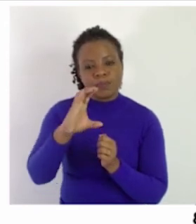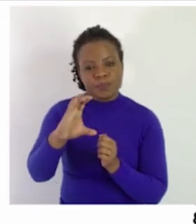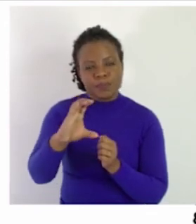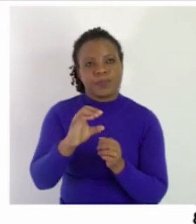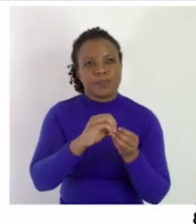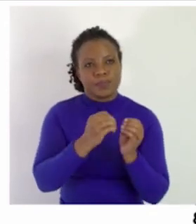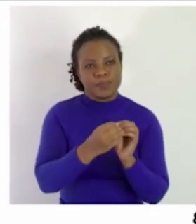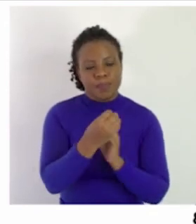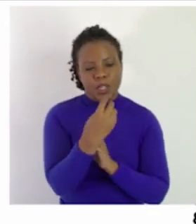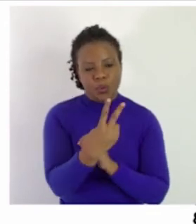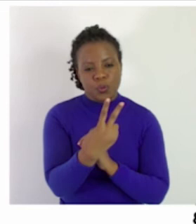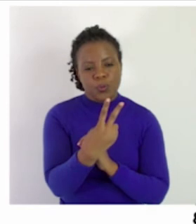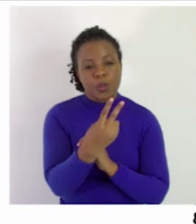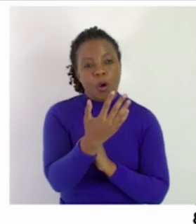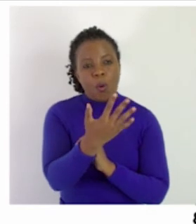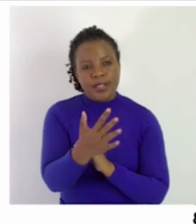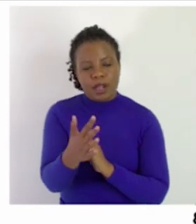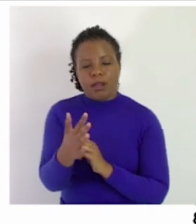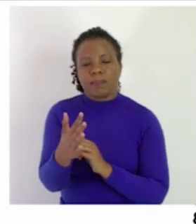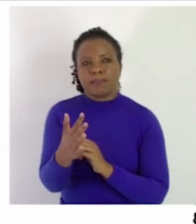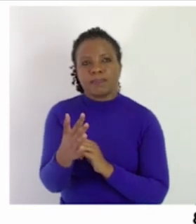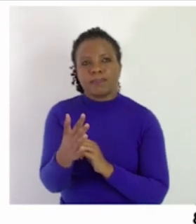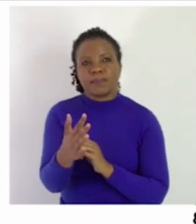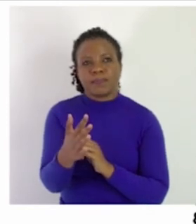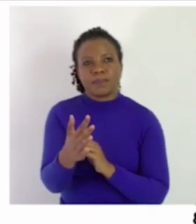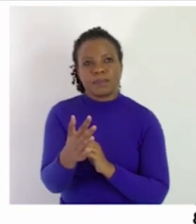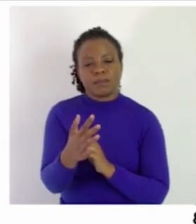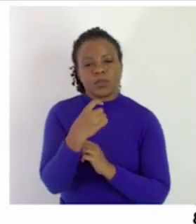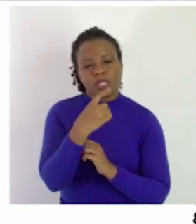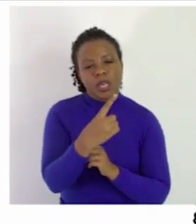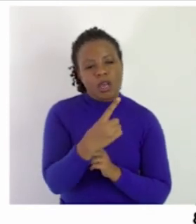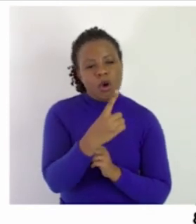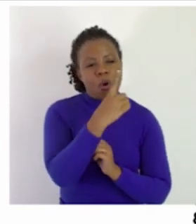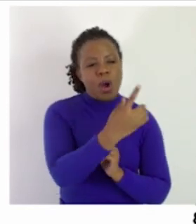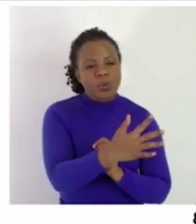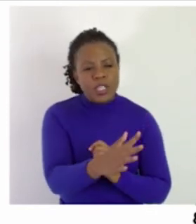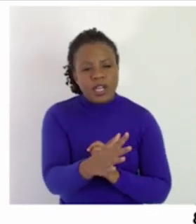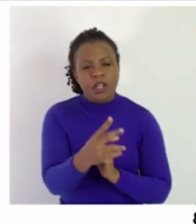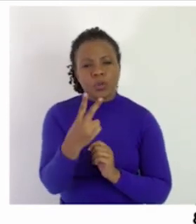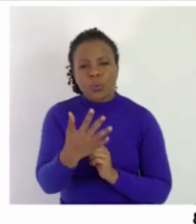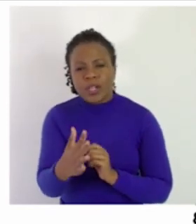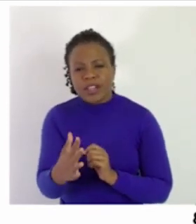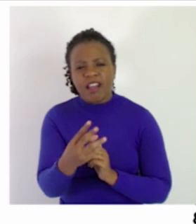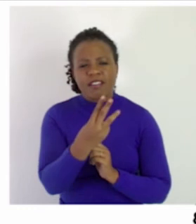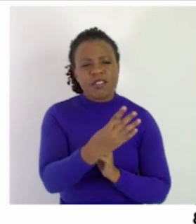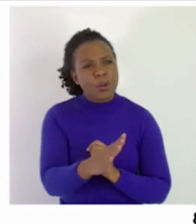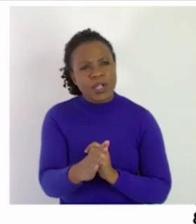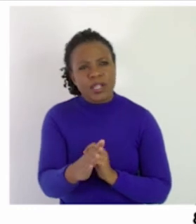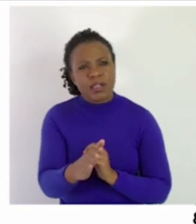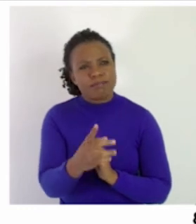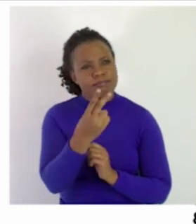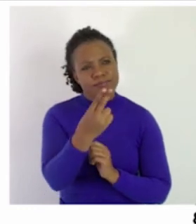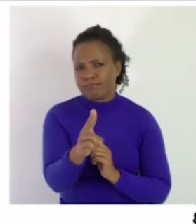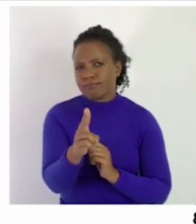says water. Do we say 1 water, 2 waters, 3 waters?